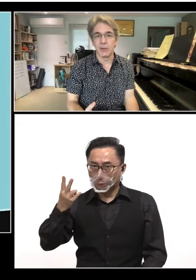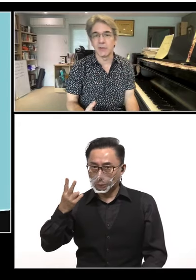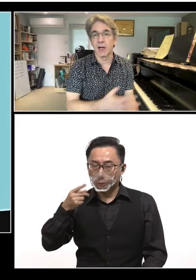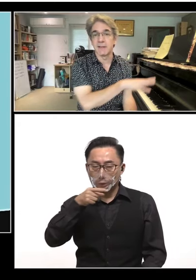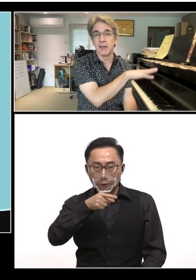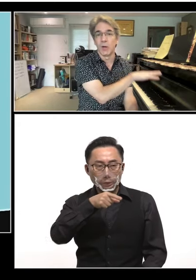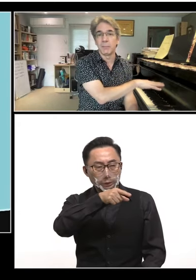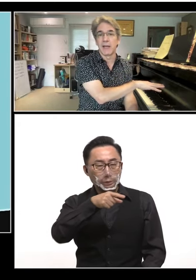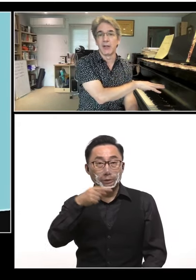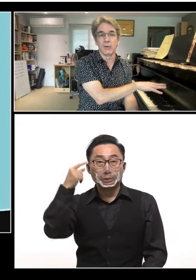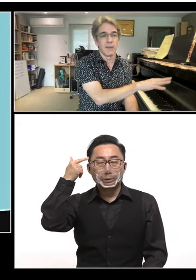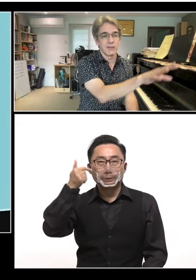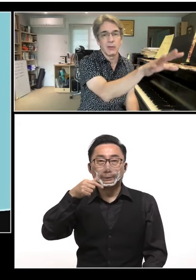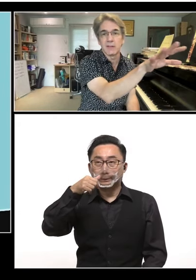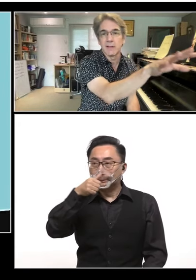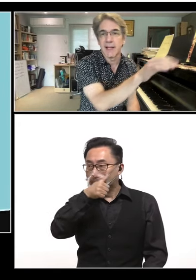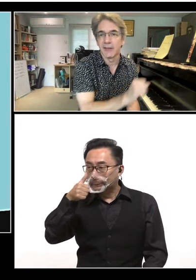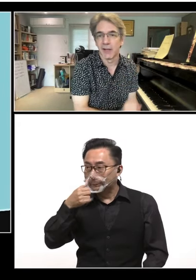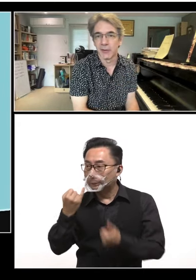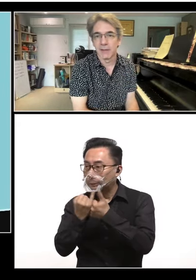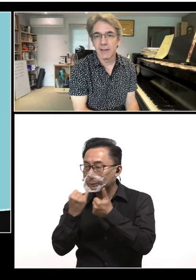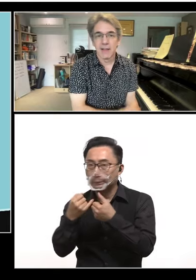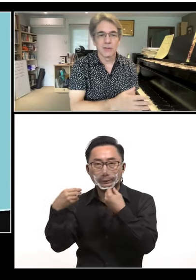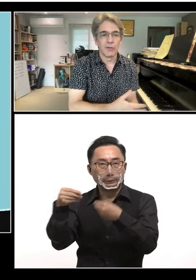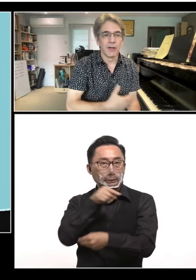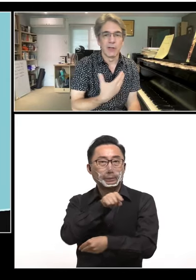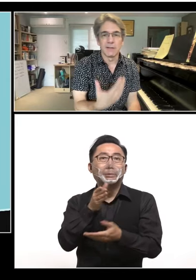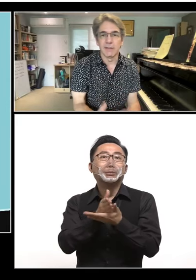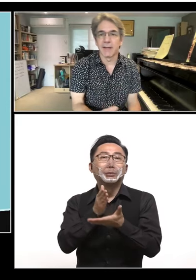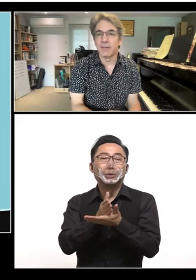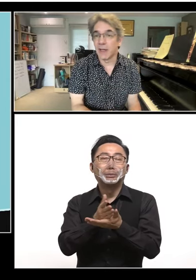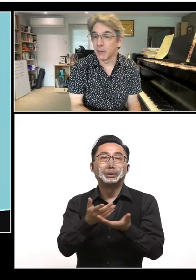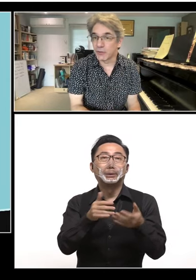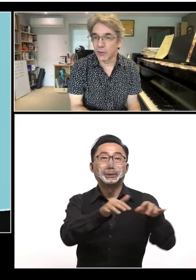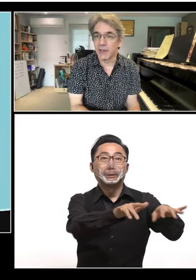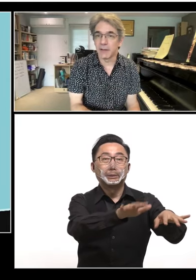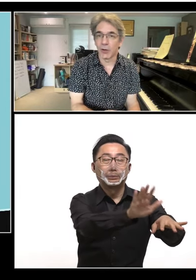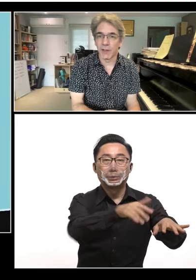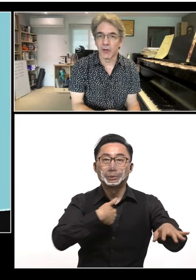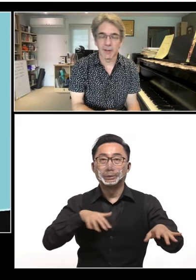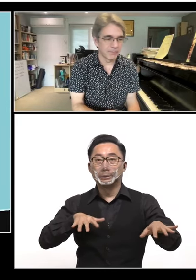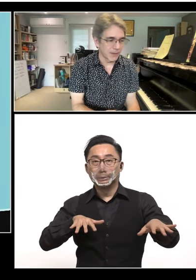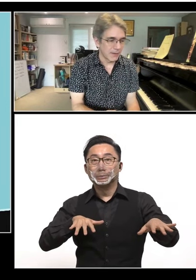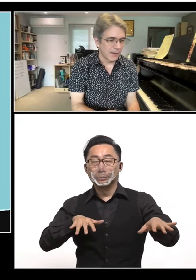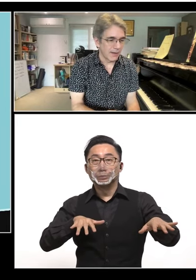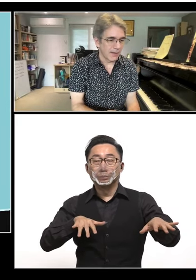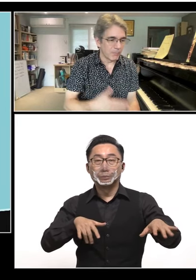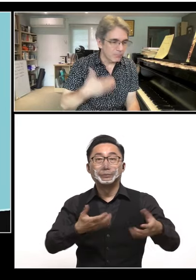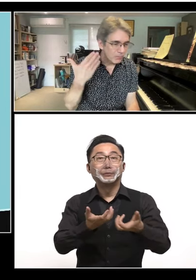my students, I sit at one piano and the student sits at another. So there is a lot of demonstrating going on.